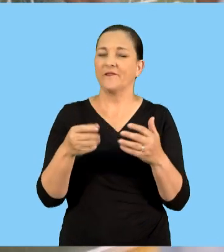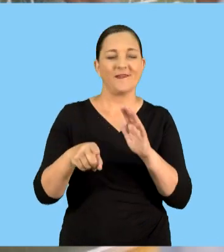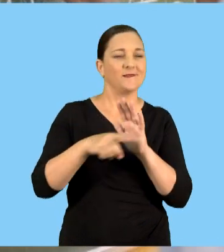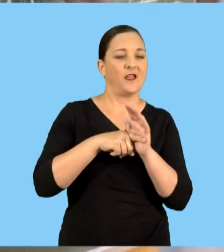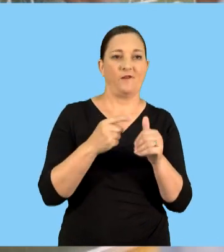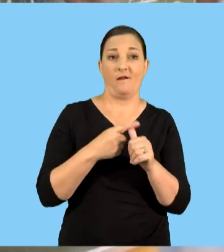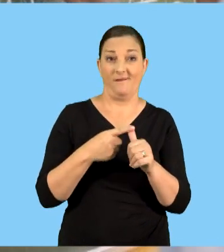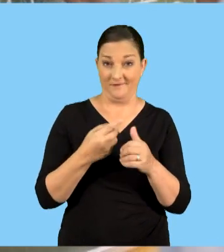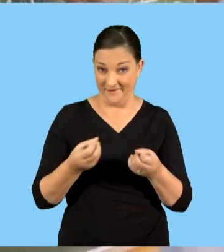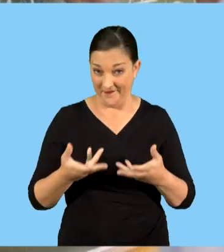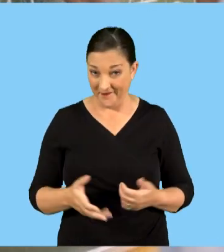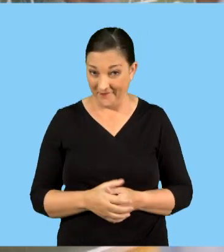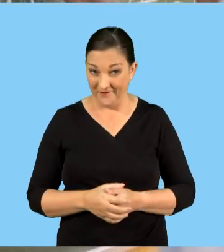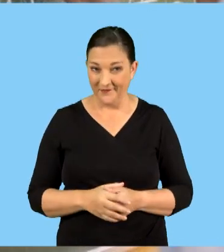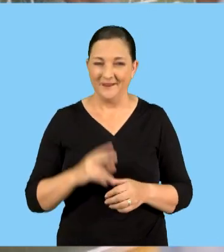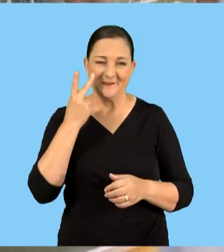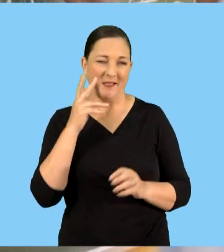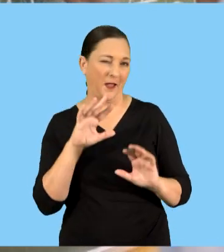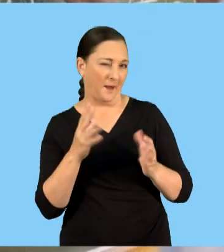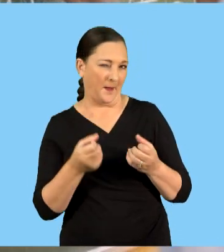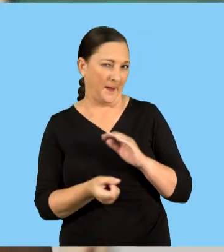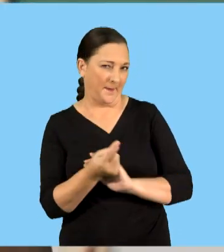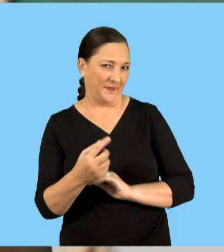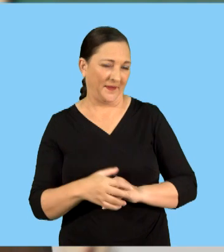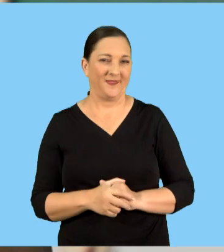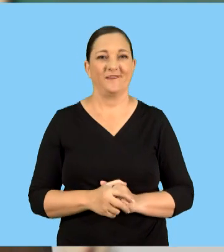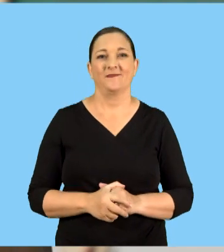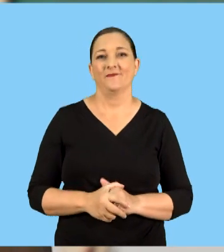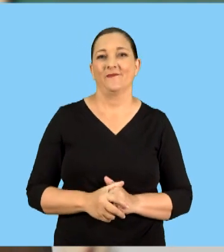see how this happens in today's lesson.